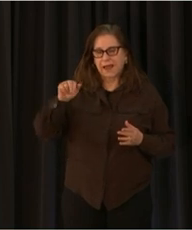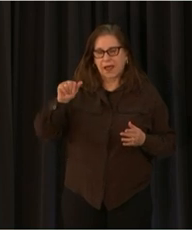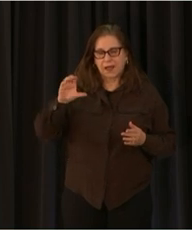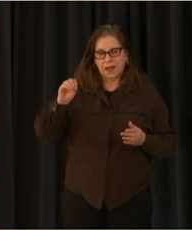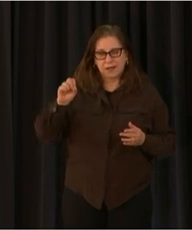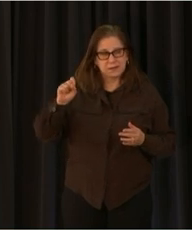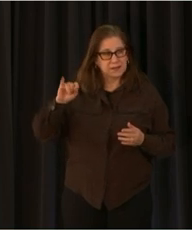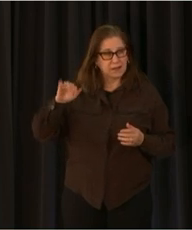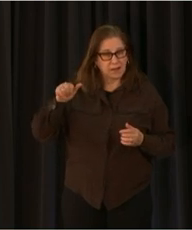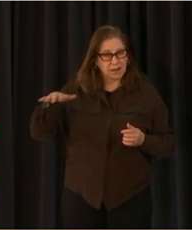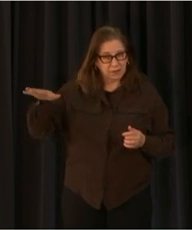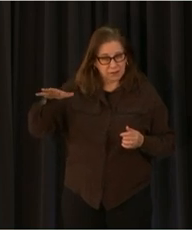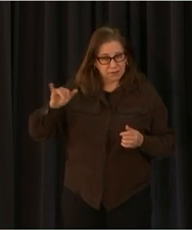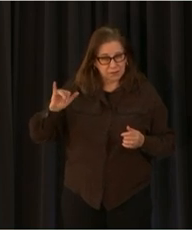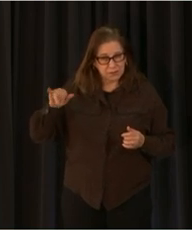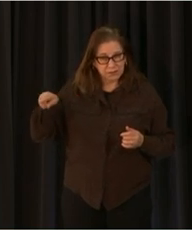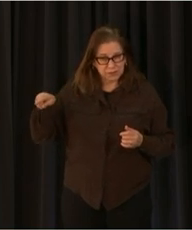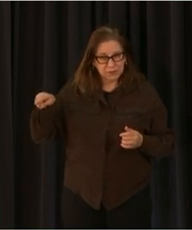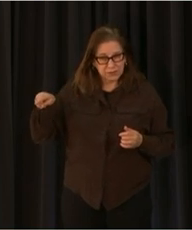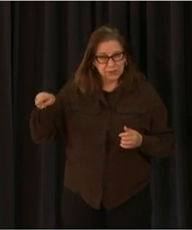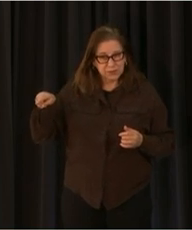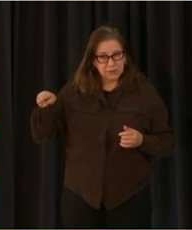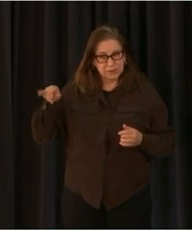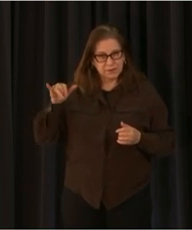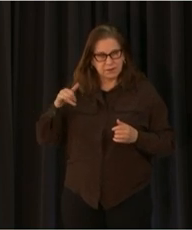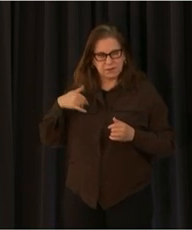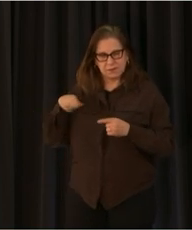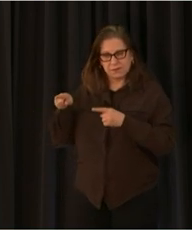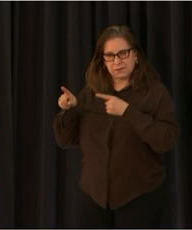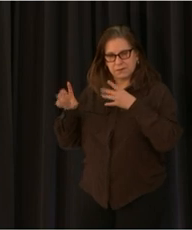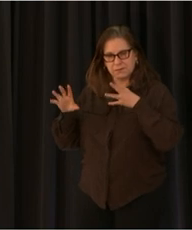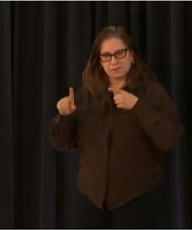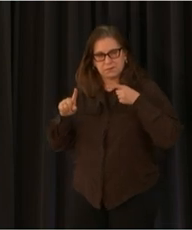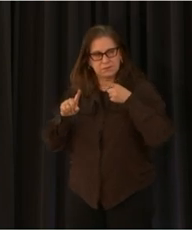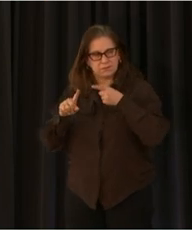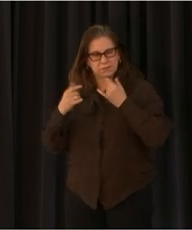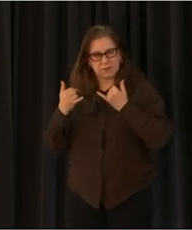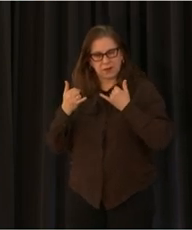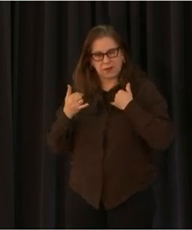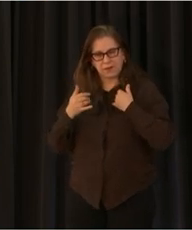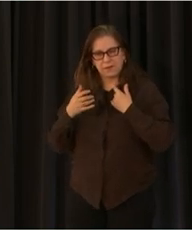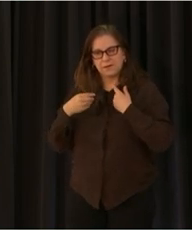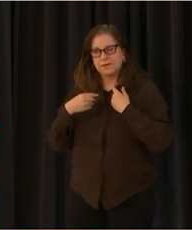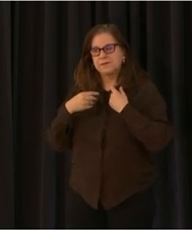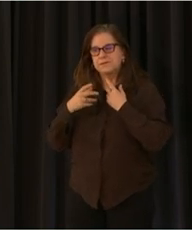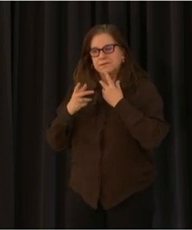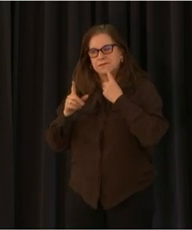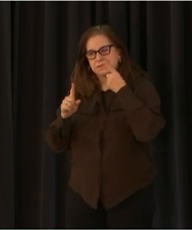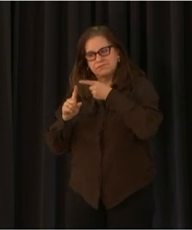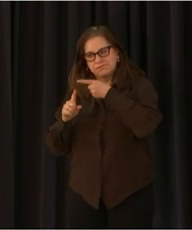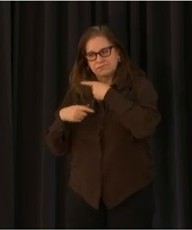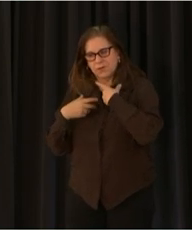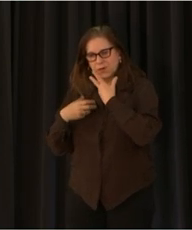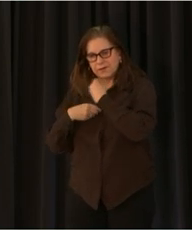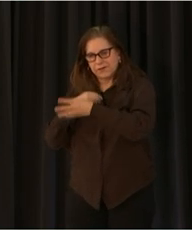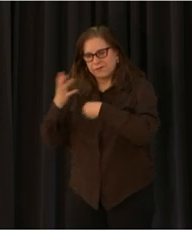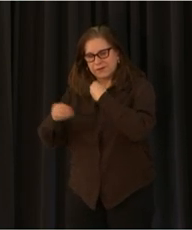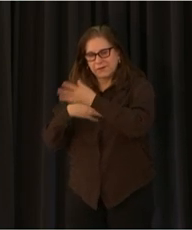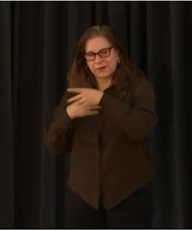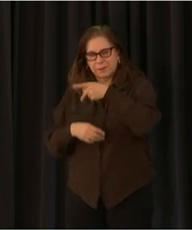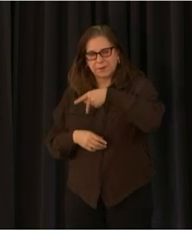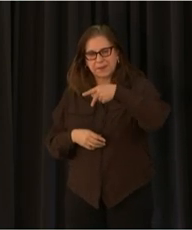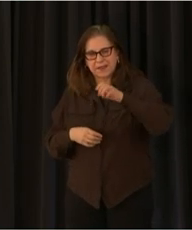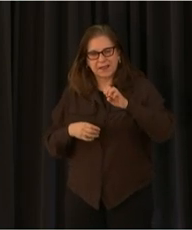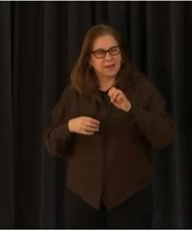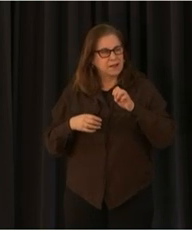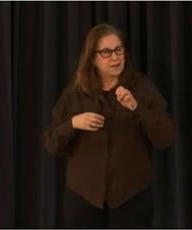to accommodate the difficult weather we had last week. If you are a local business and need a PPE, you can fill